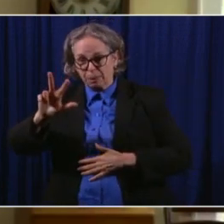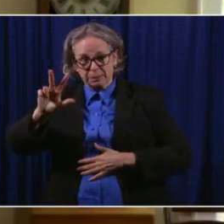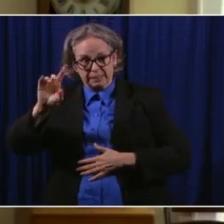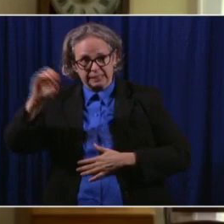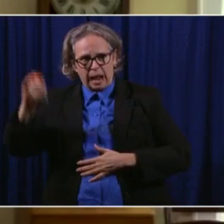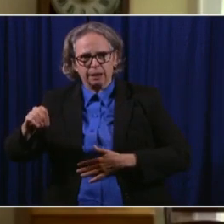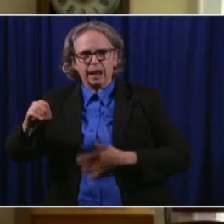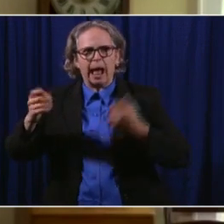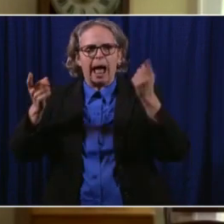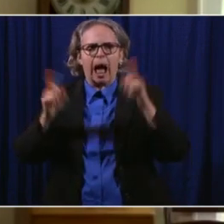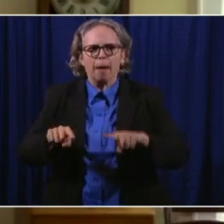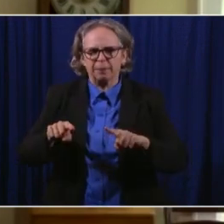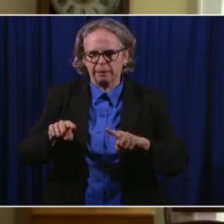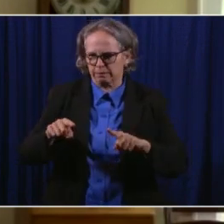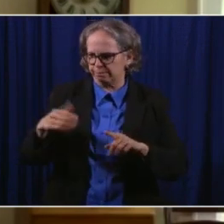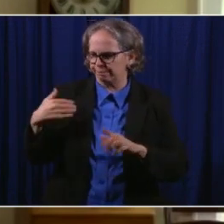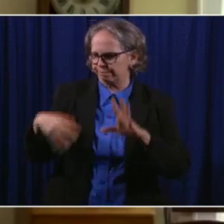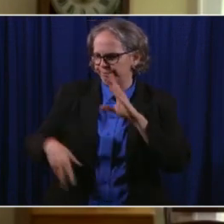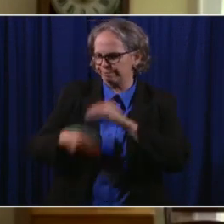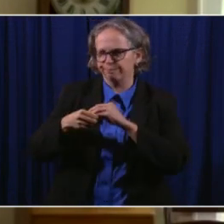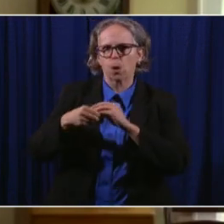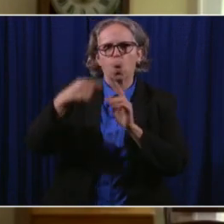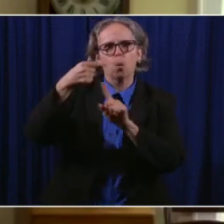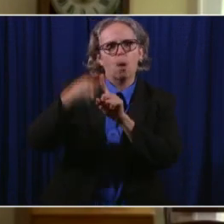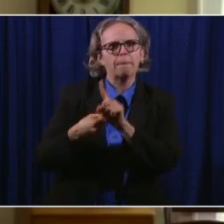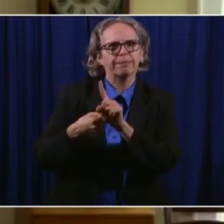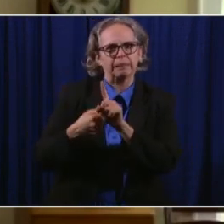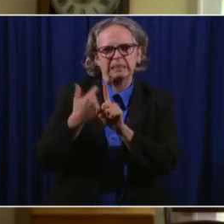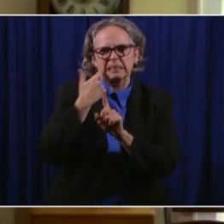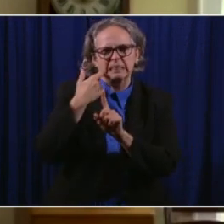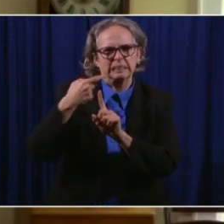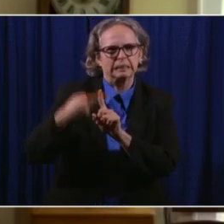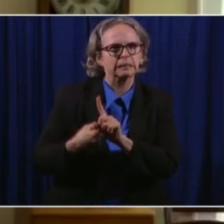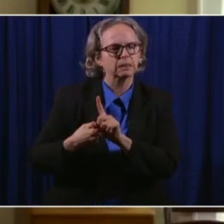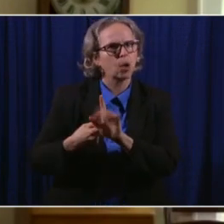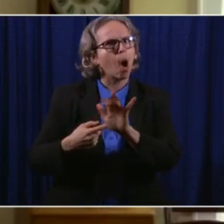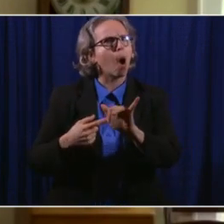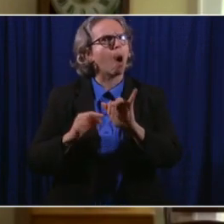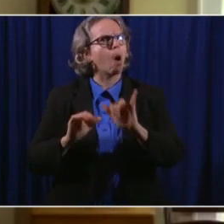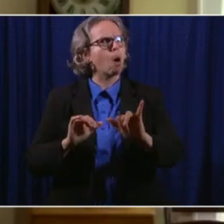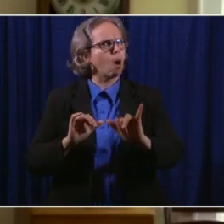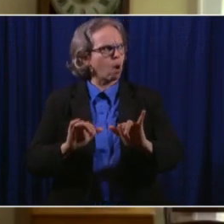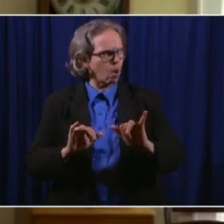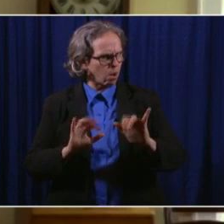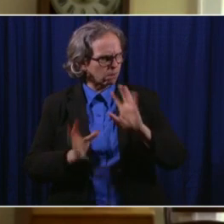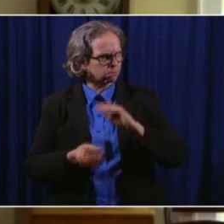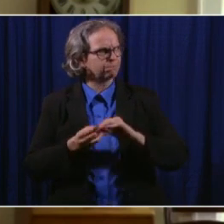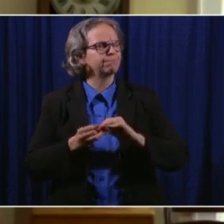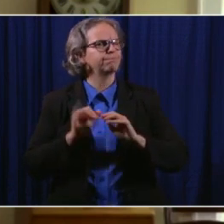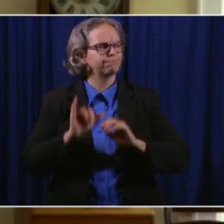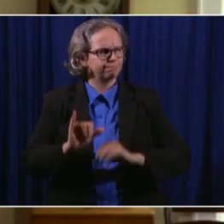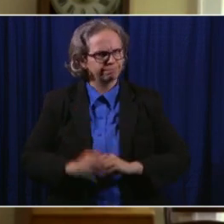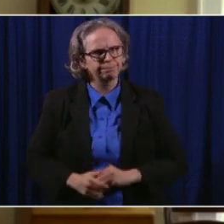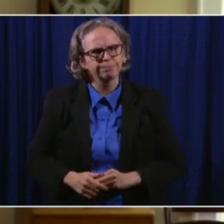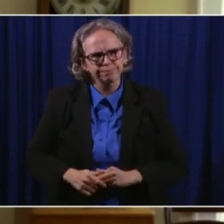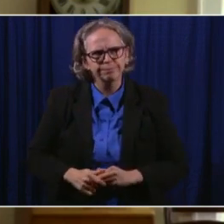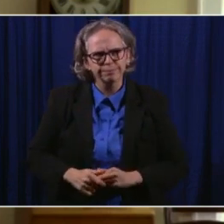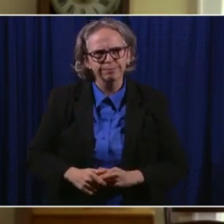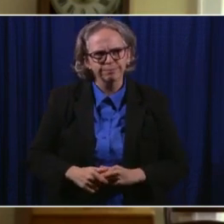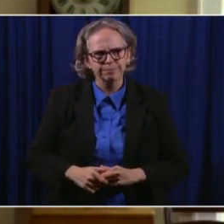update in regard to our 88 counties. Again, this is looking back for a 2-week period of